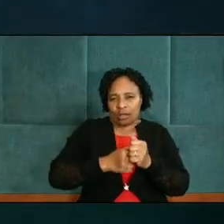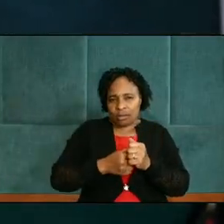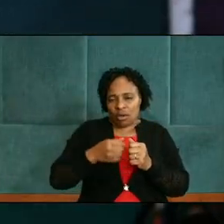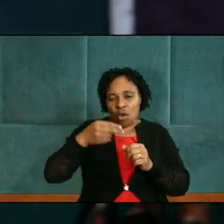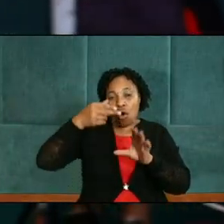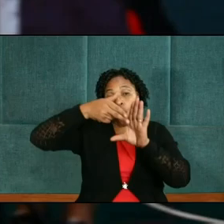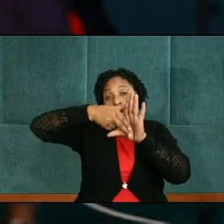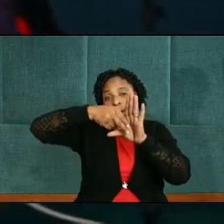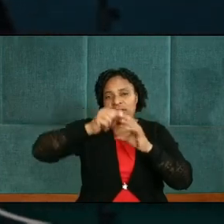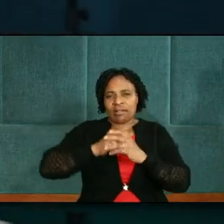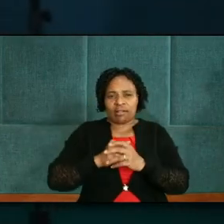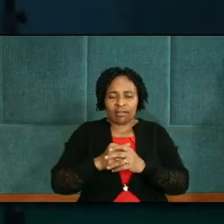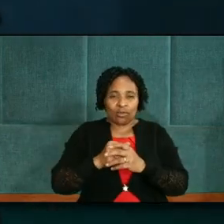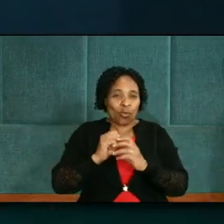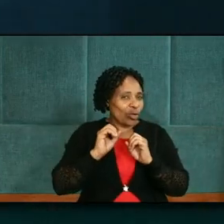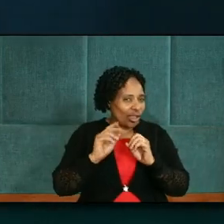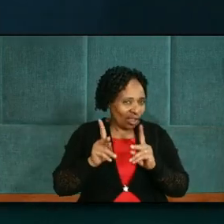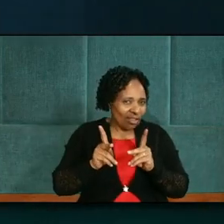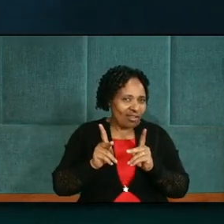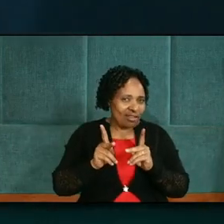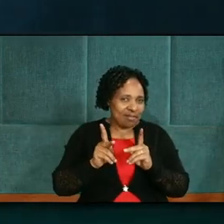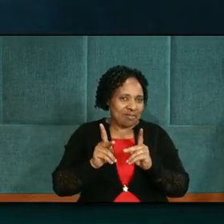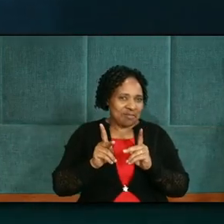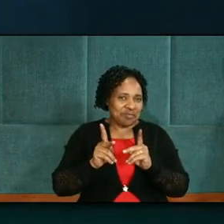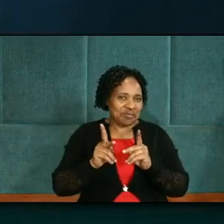oil. Ha!